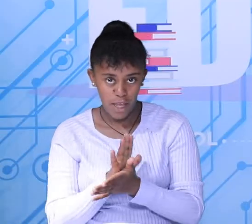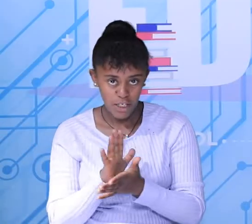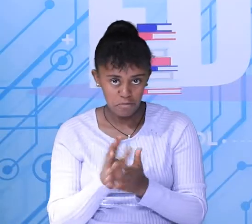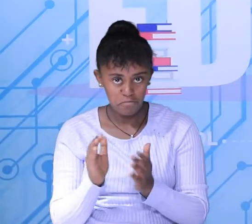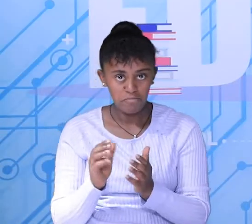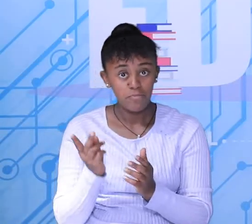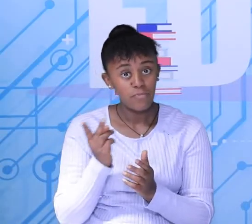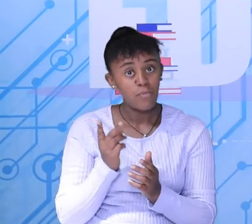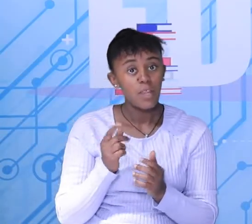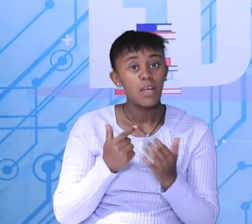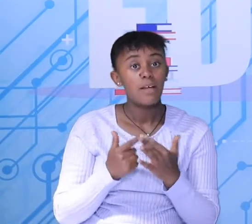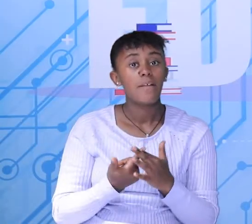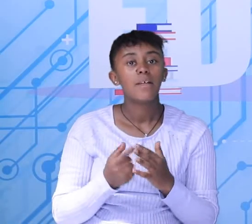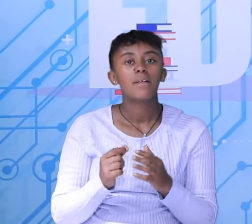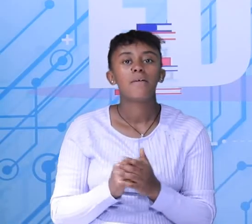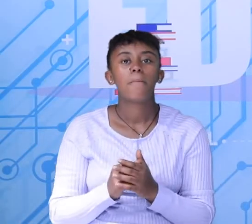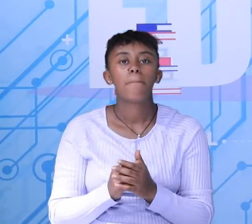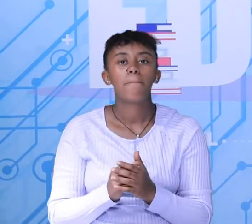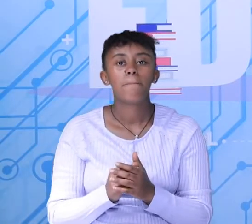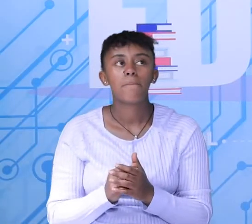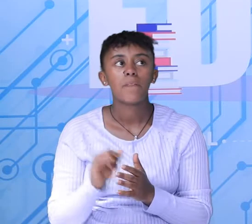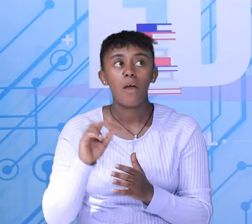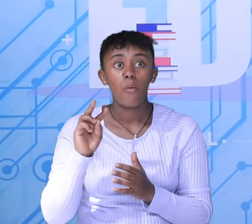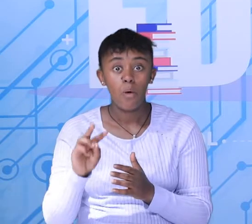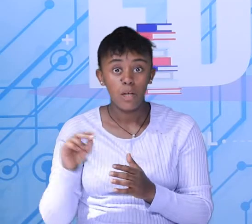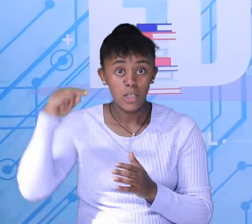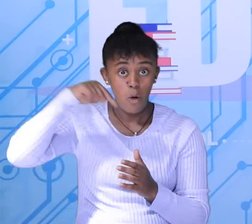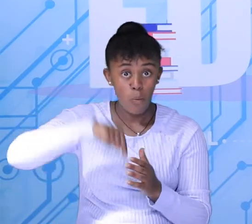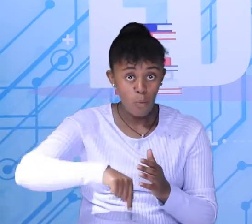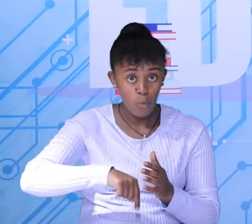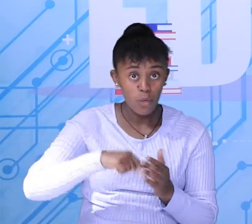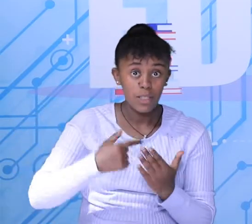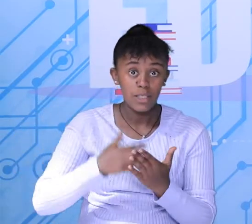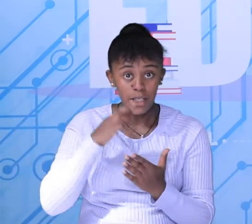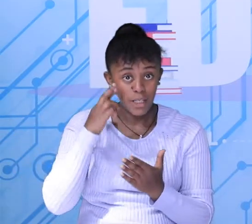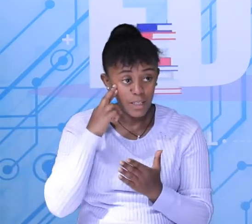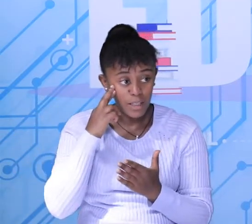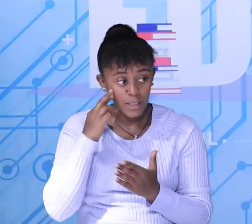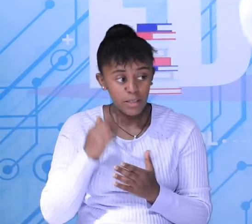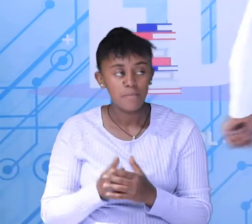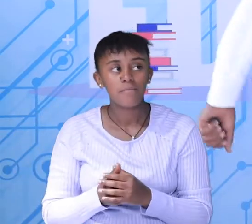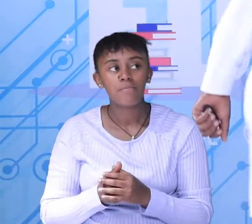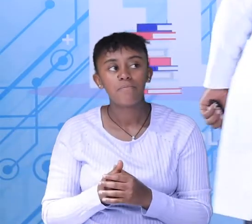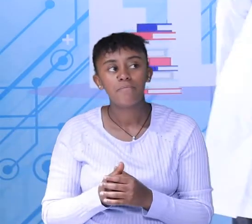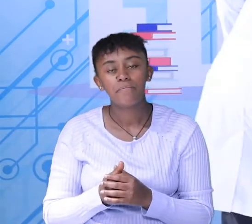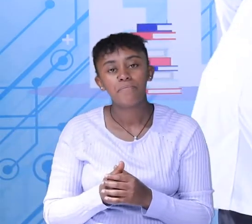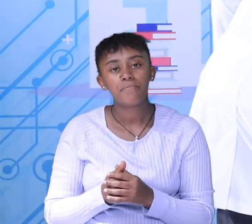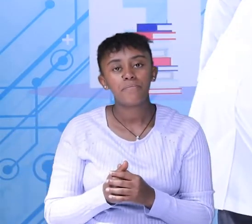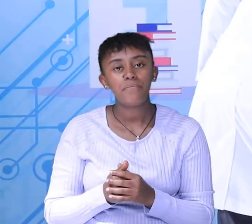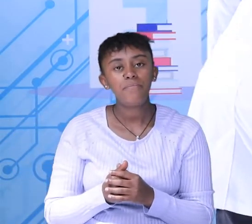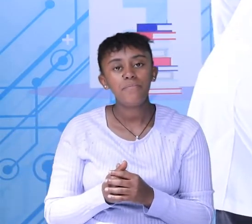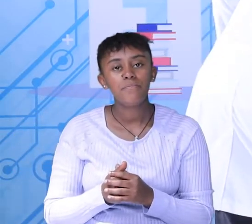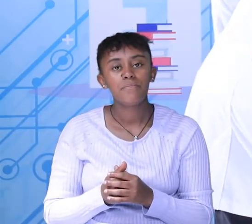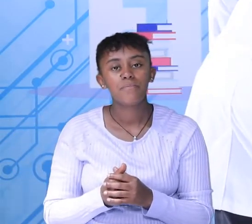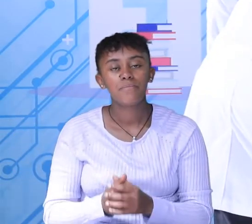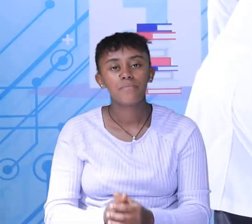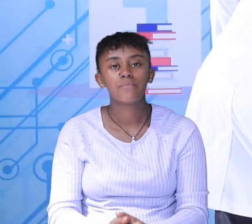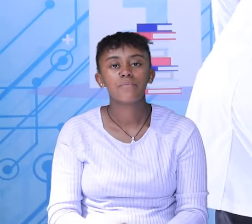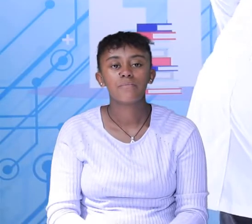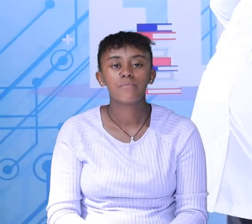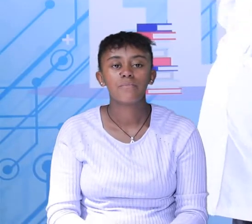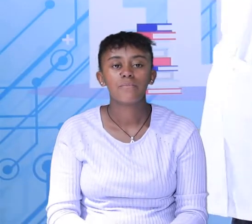relation between magnetism and electricity. It's possible to determine magnetic field B using what?